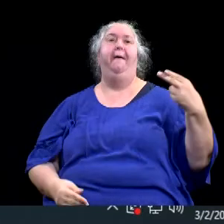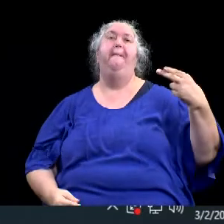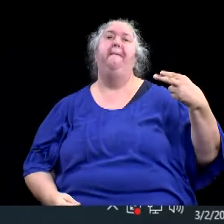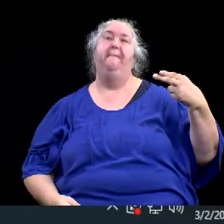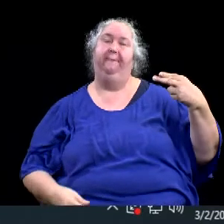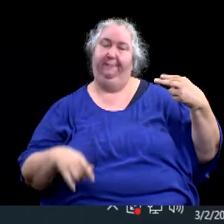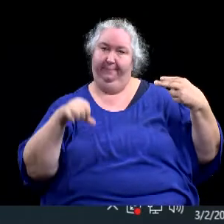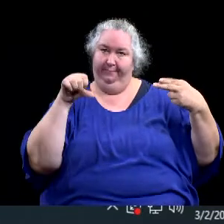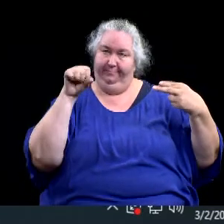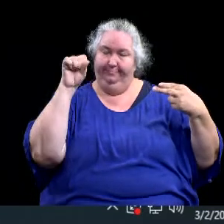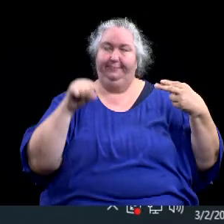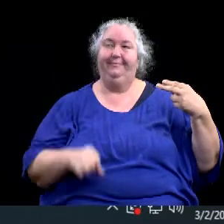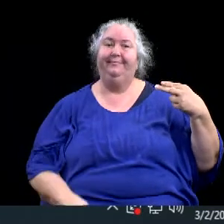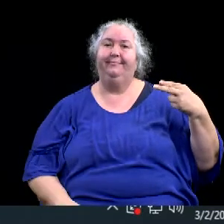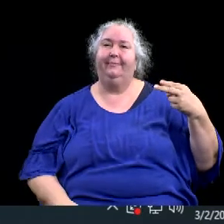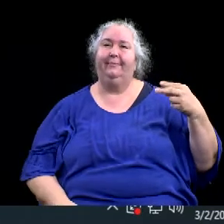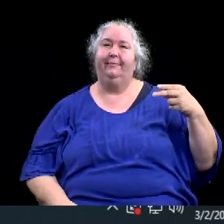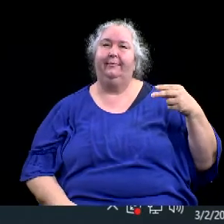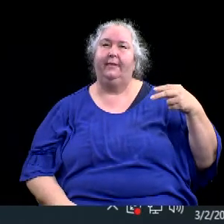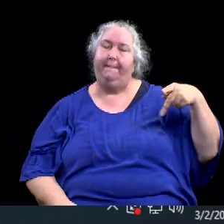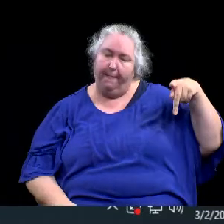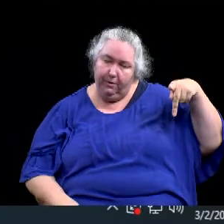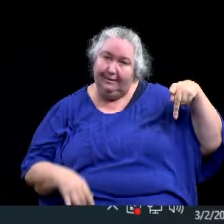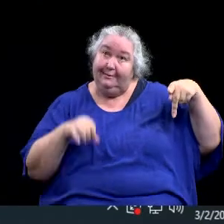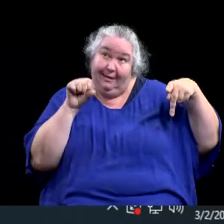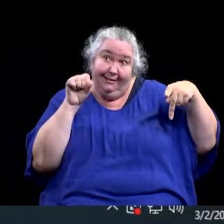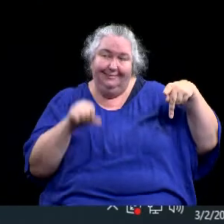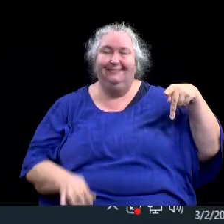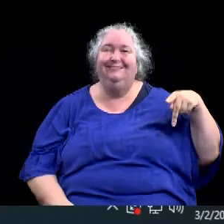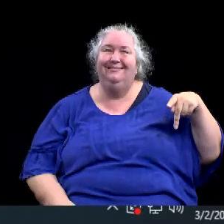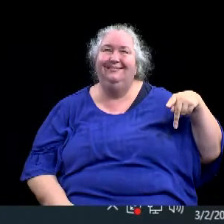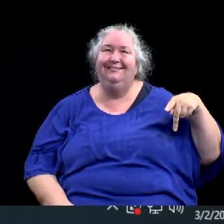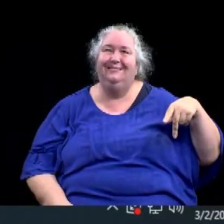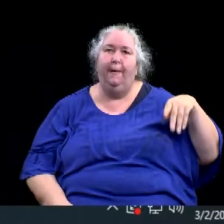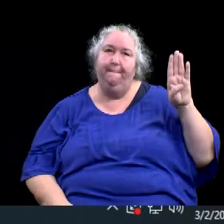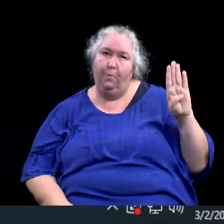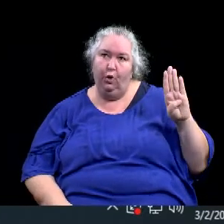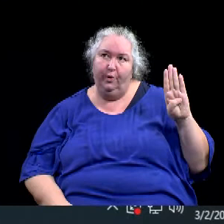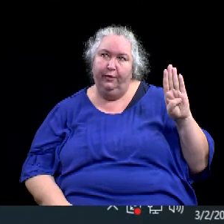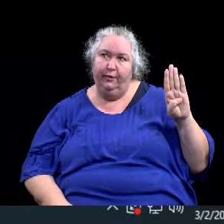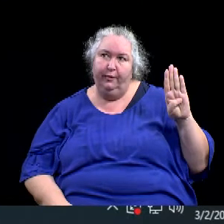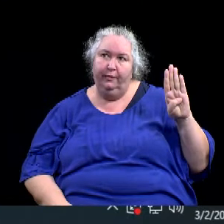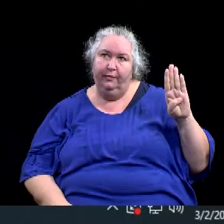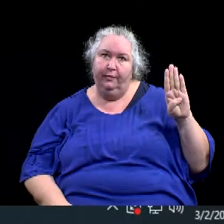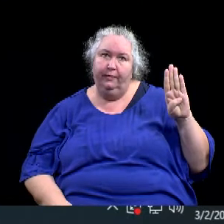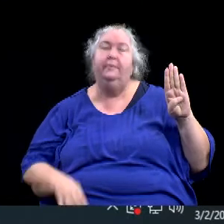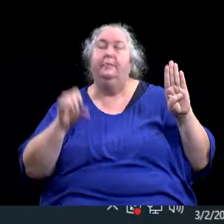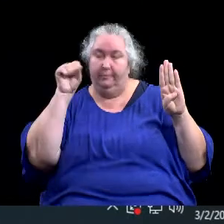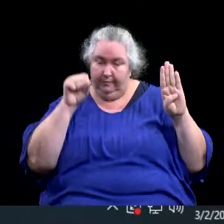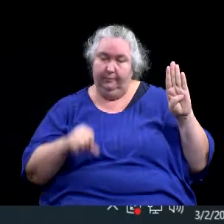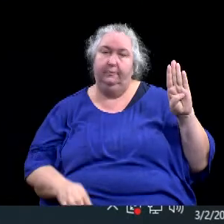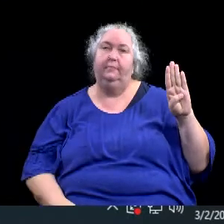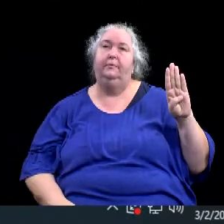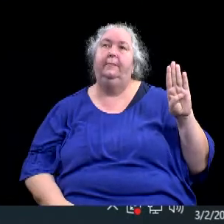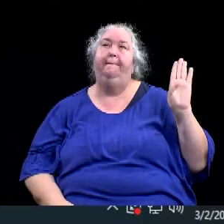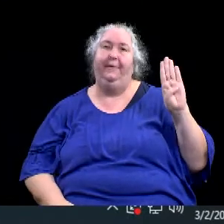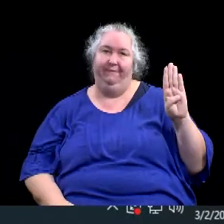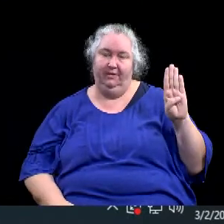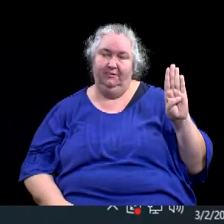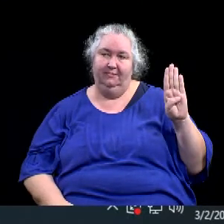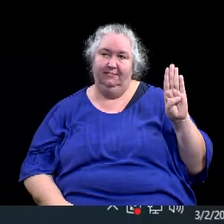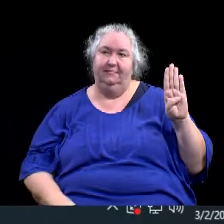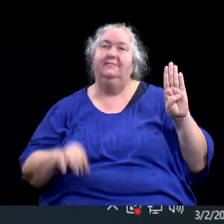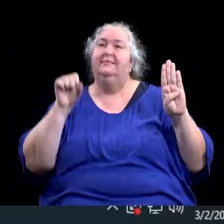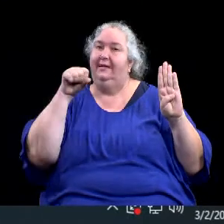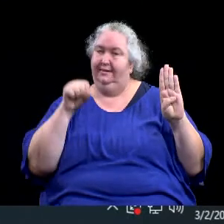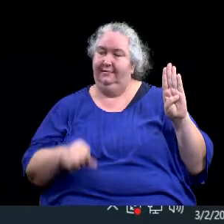Aye. Porteroo, Yes. Fairfield, Yes. Sabido,